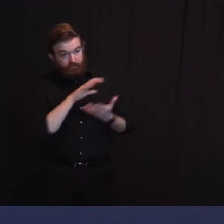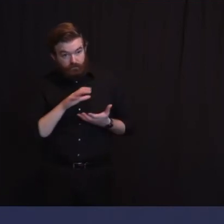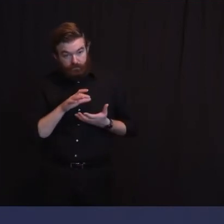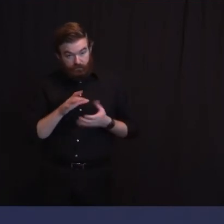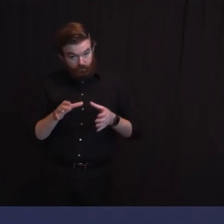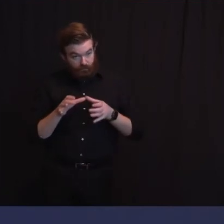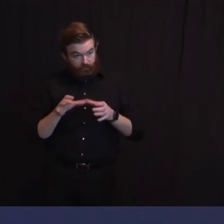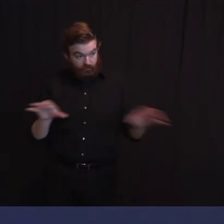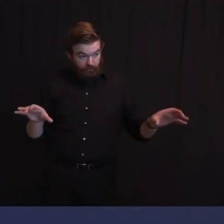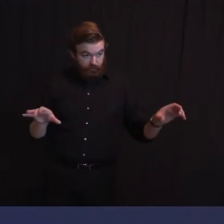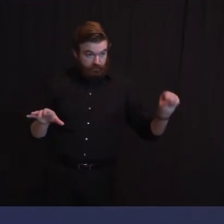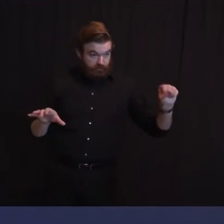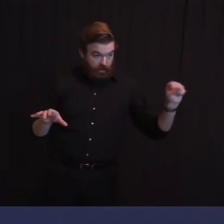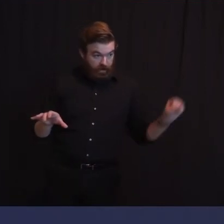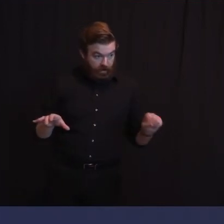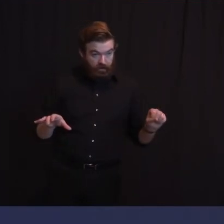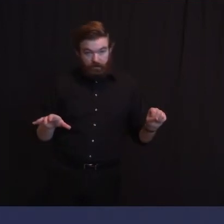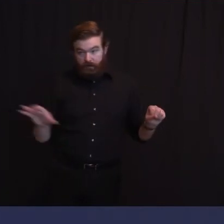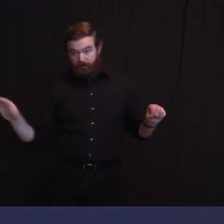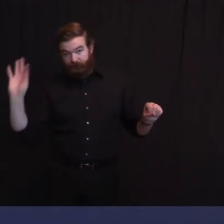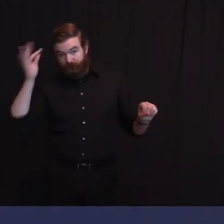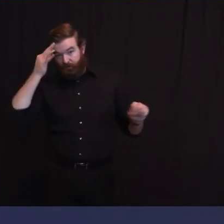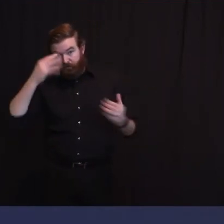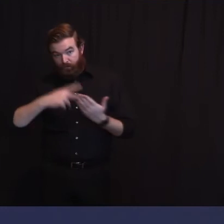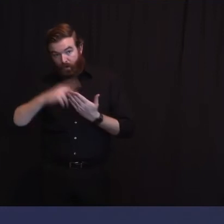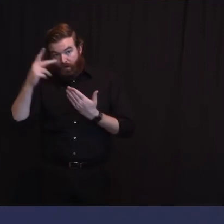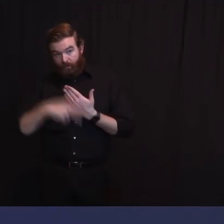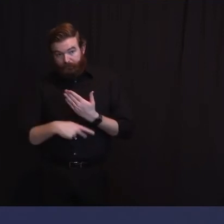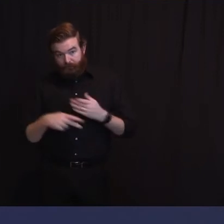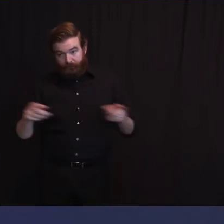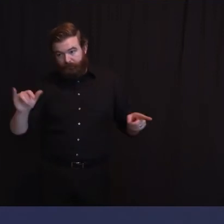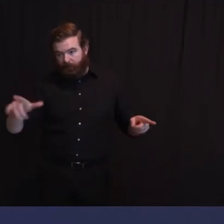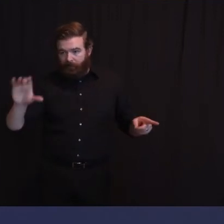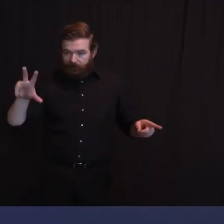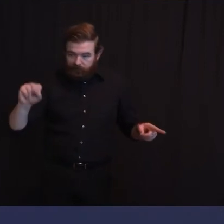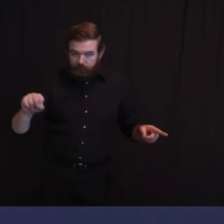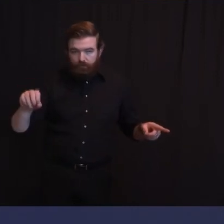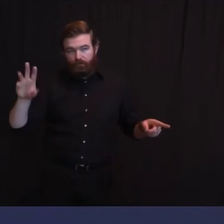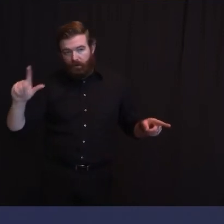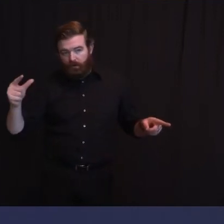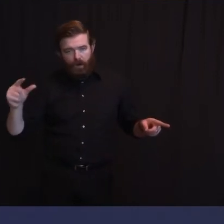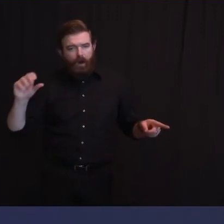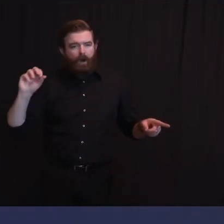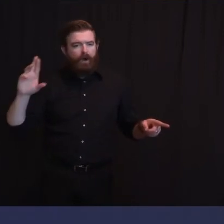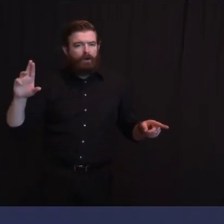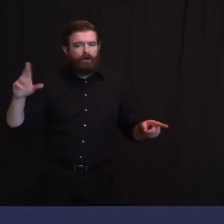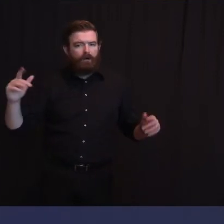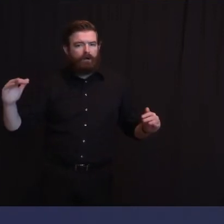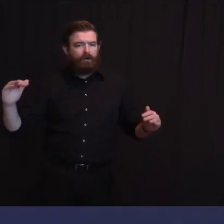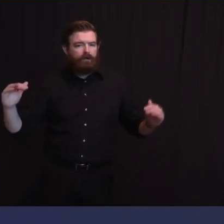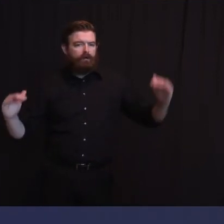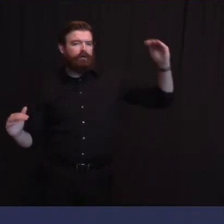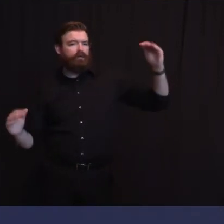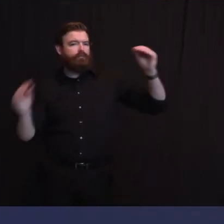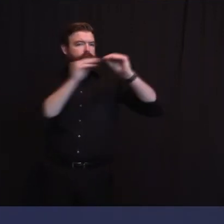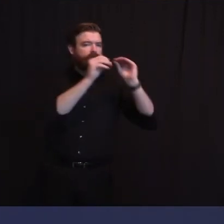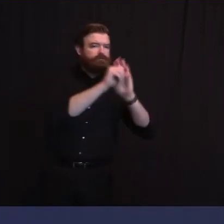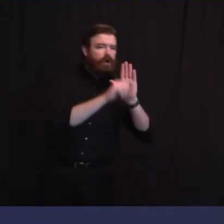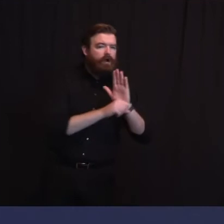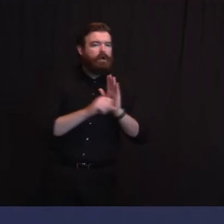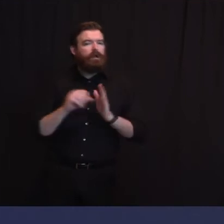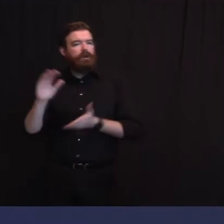breakdown? And then I think finally, I think the president is talking about FEMA vaccination sites. I'm curious